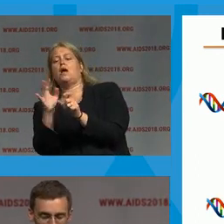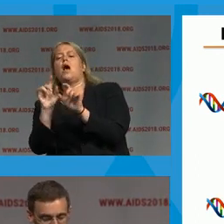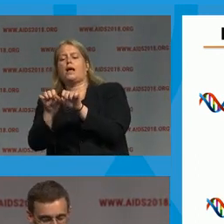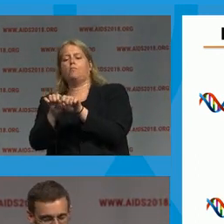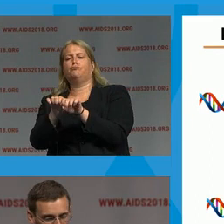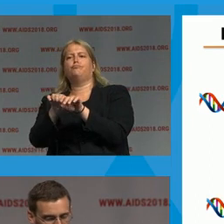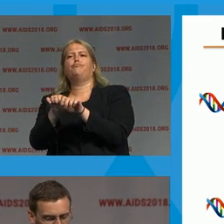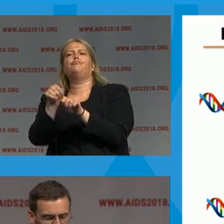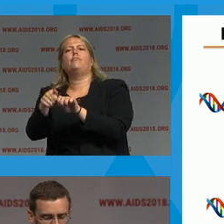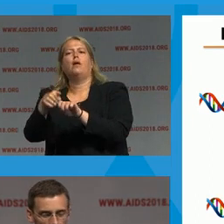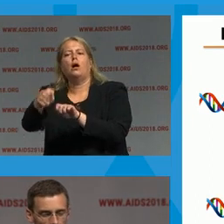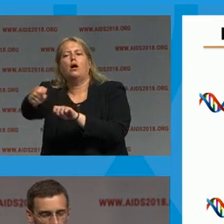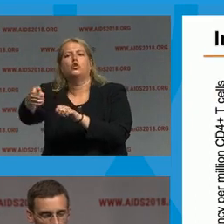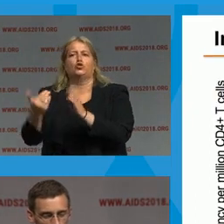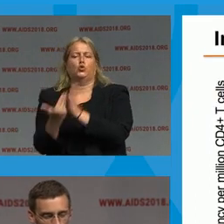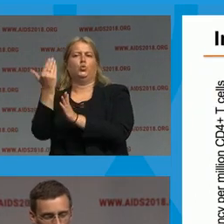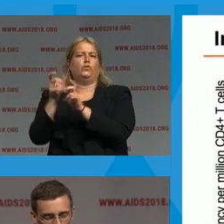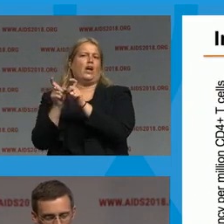their own.